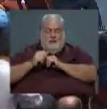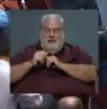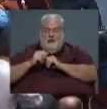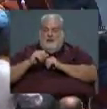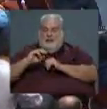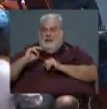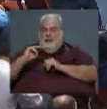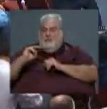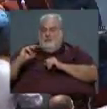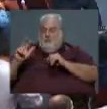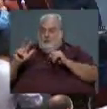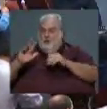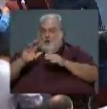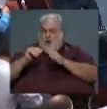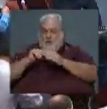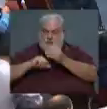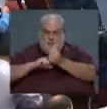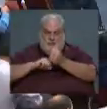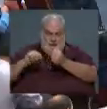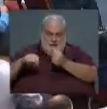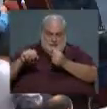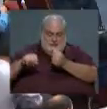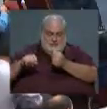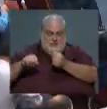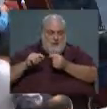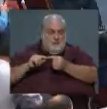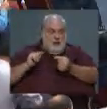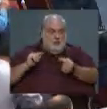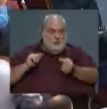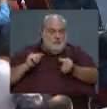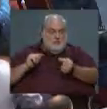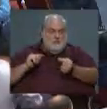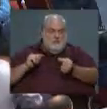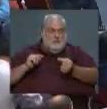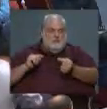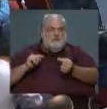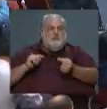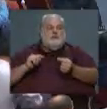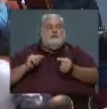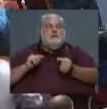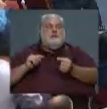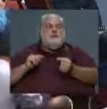ordinance M3. All in favor indicate by saying aye. Aye. Opposed, say nay.